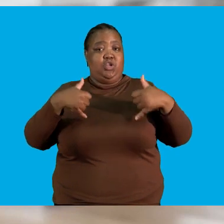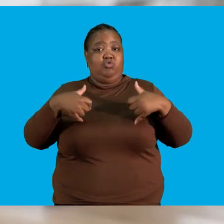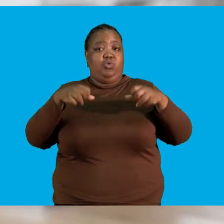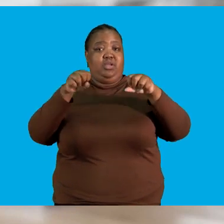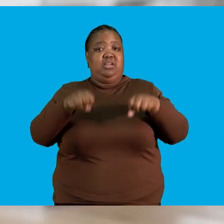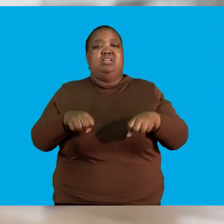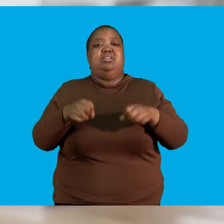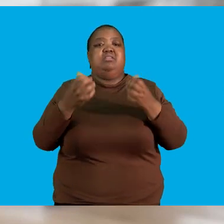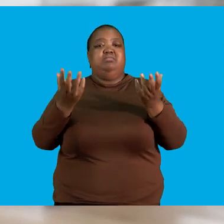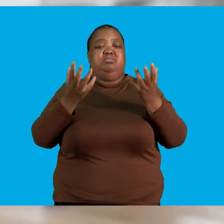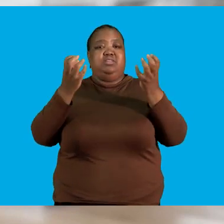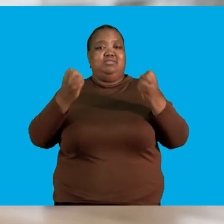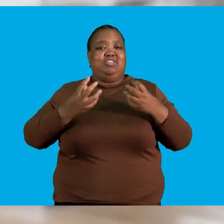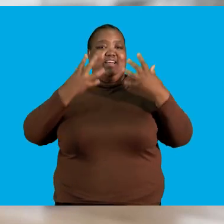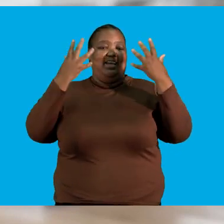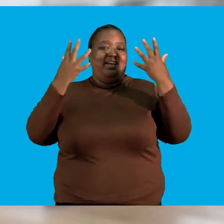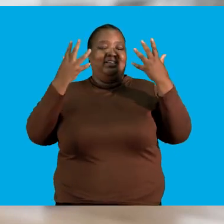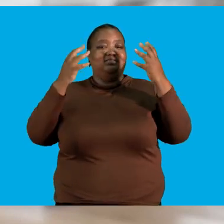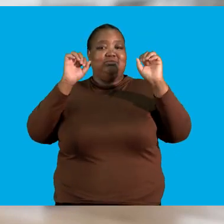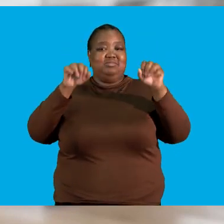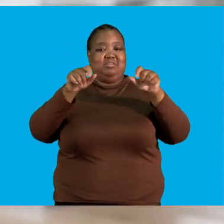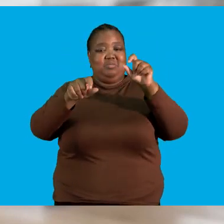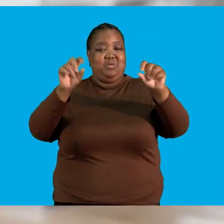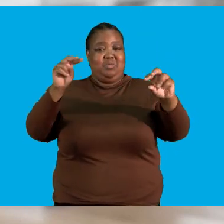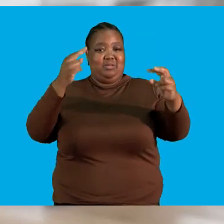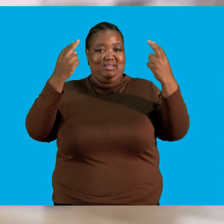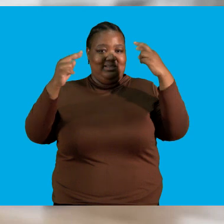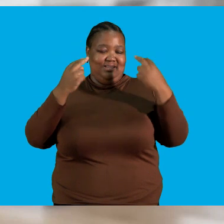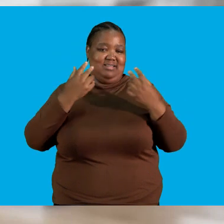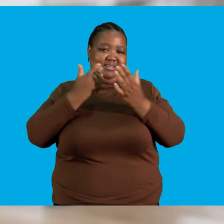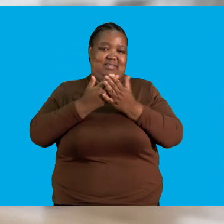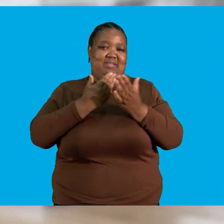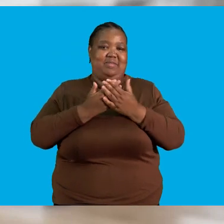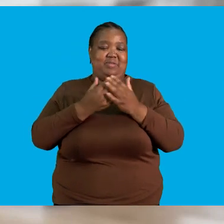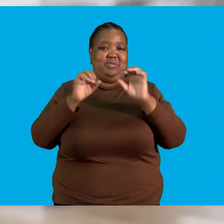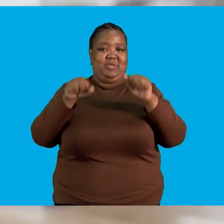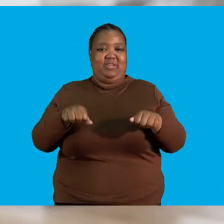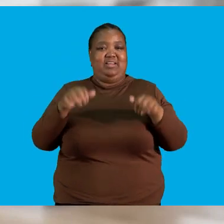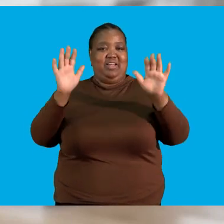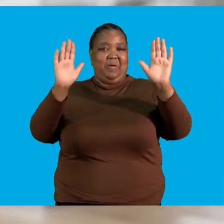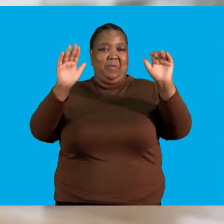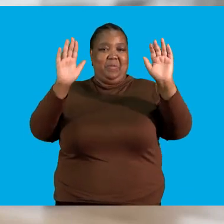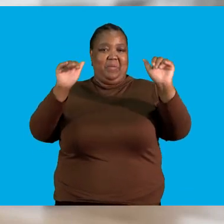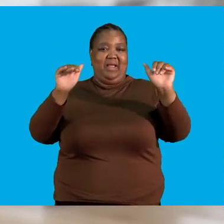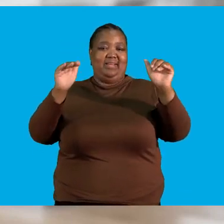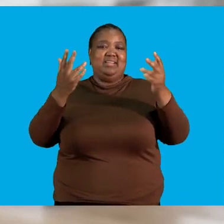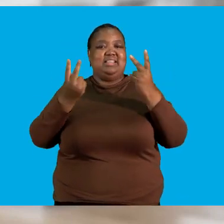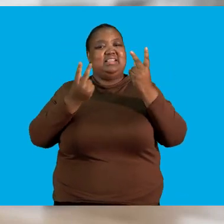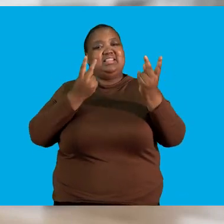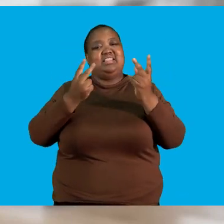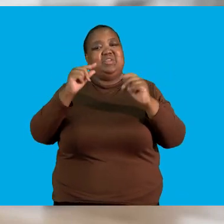enjoyed, and remember to always stay shining bright wherever you are so that you are always visible. This is